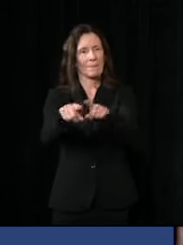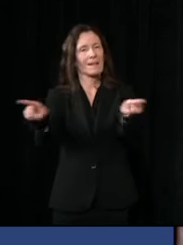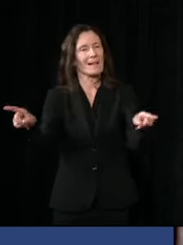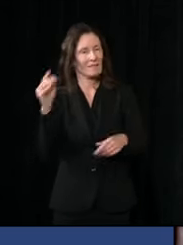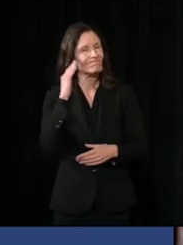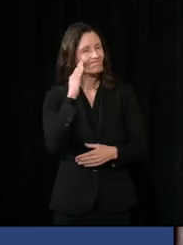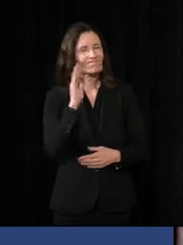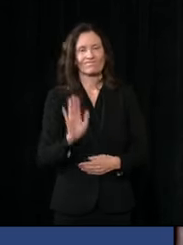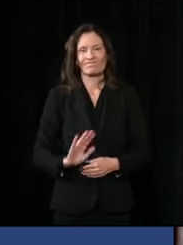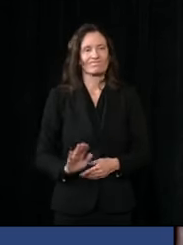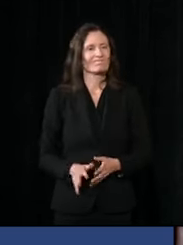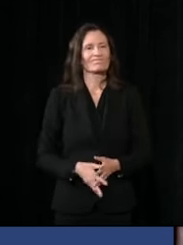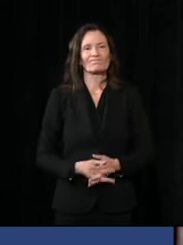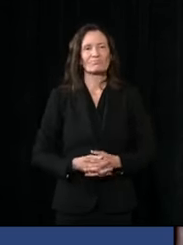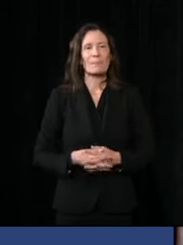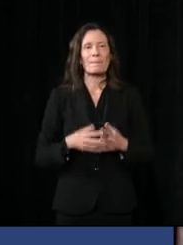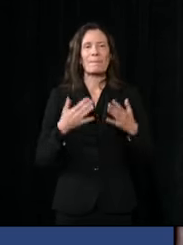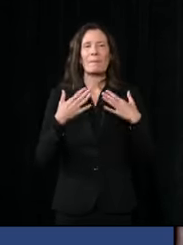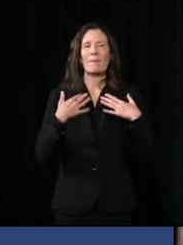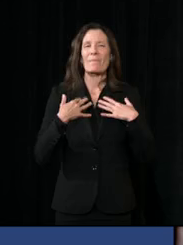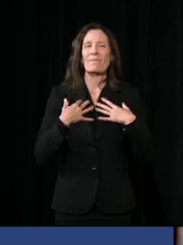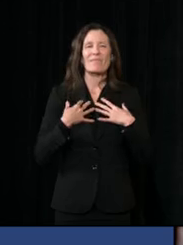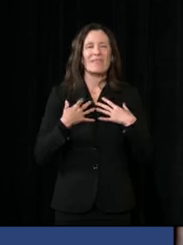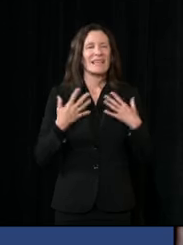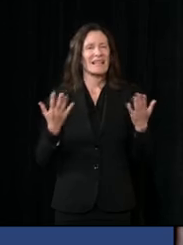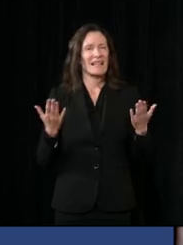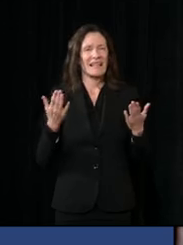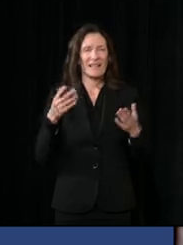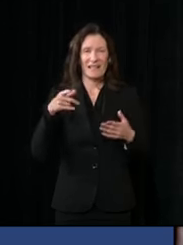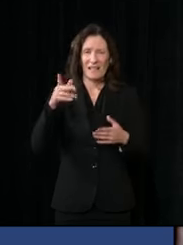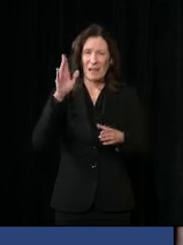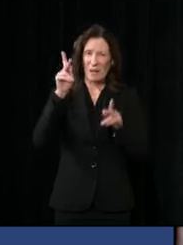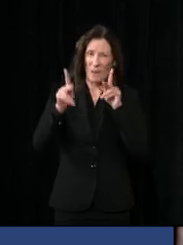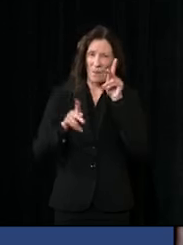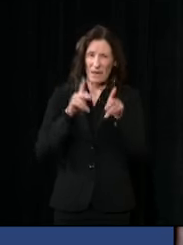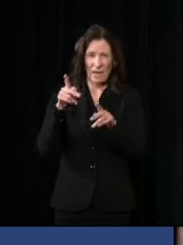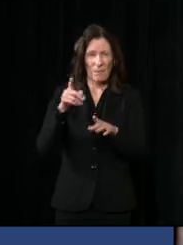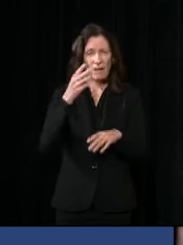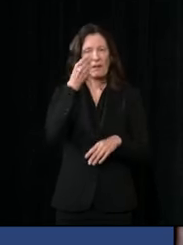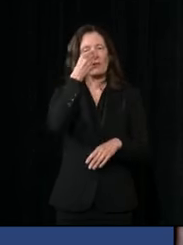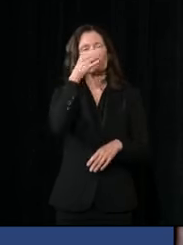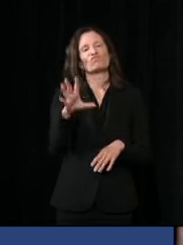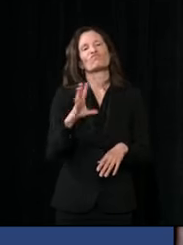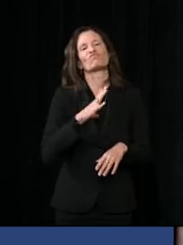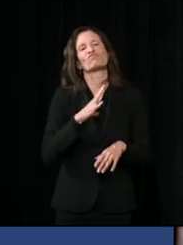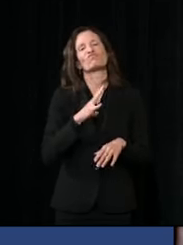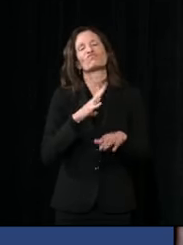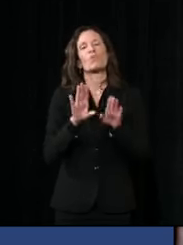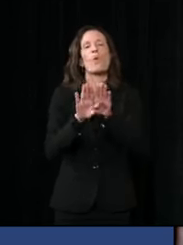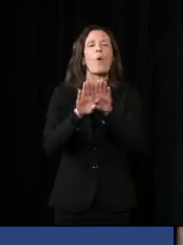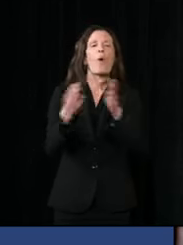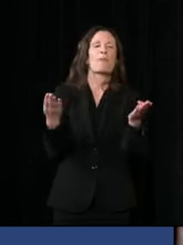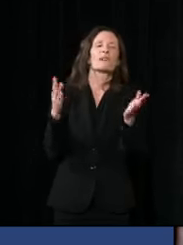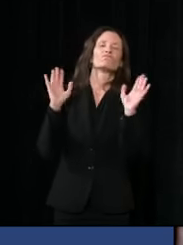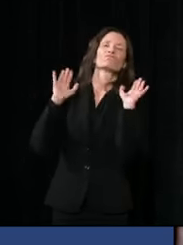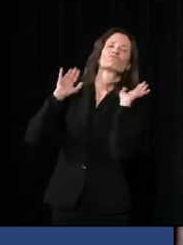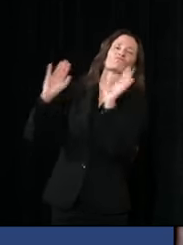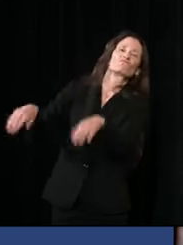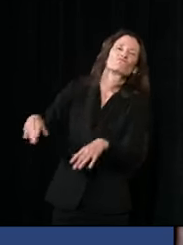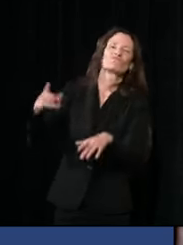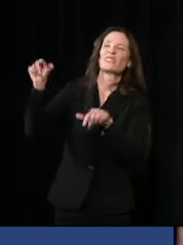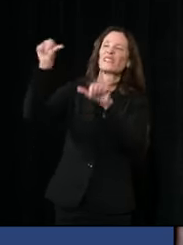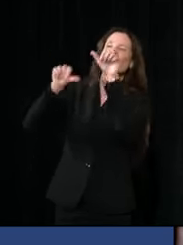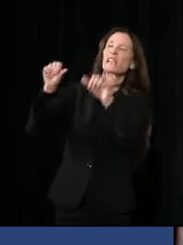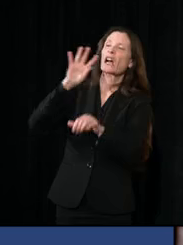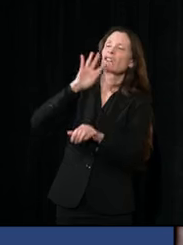to ignore science. I think all of us, I think we have 12.8 million Pennsylvanians, and all of us, I don't care what your political persuasion is, your